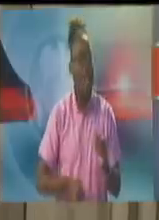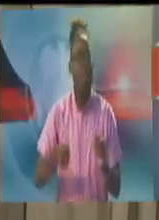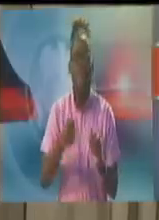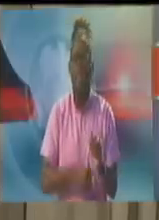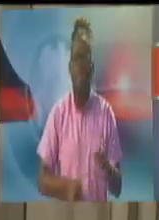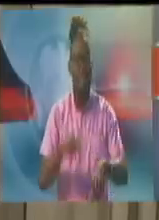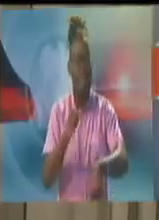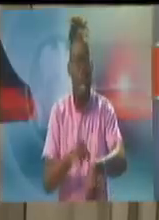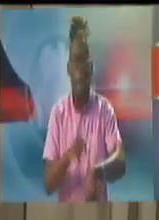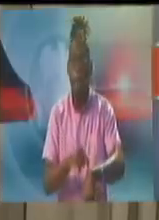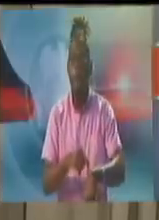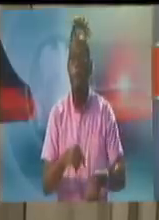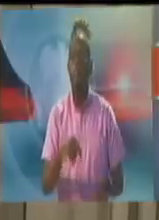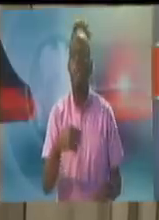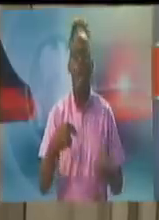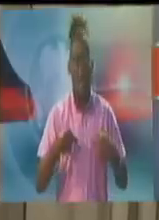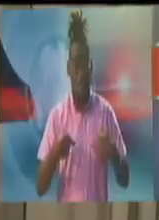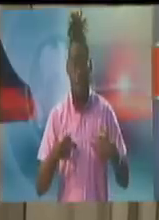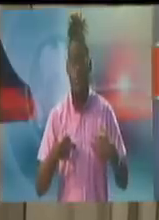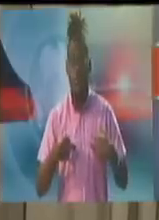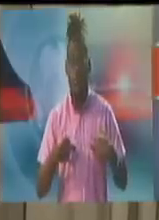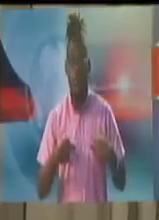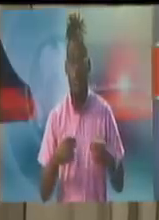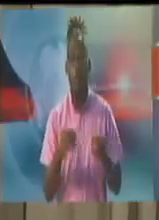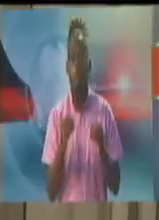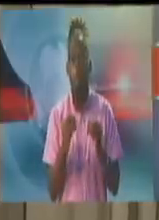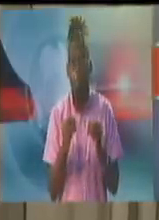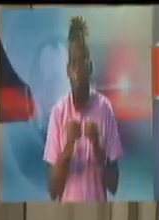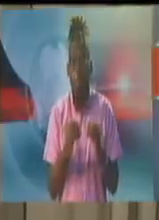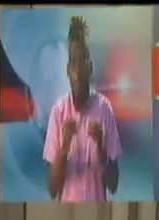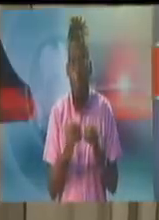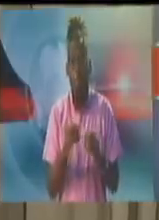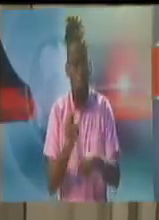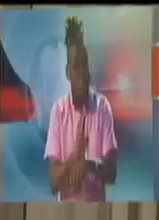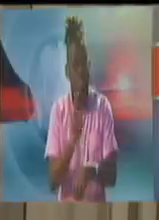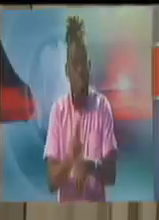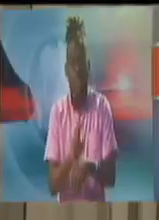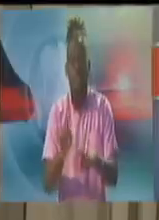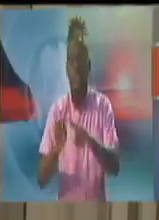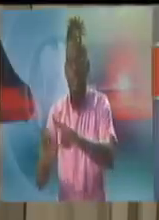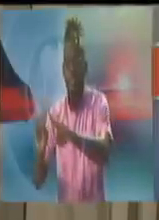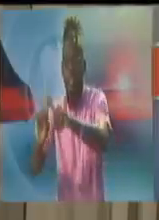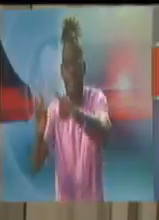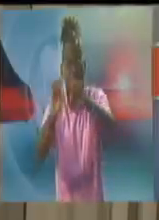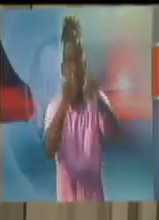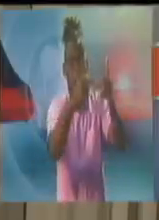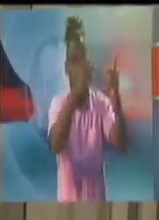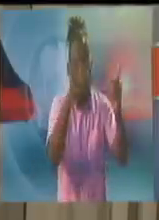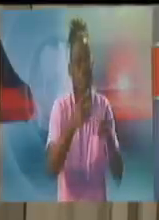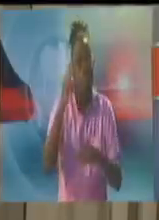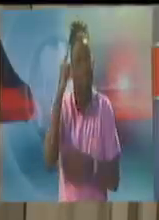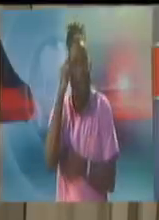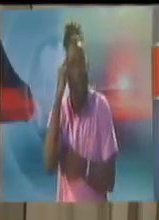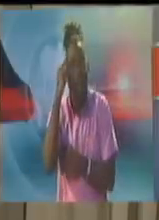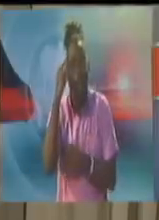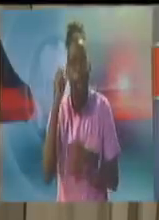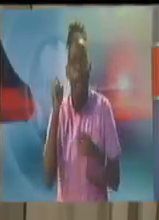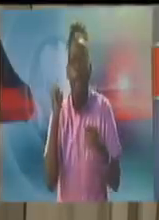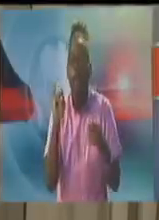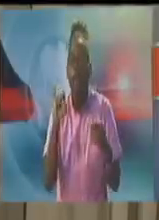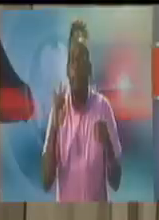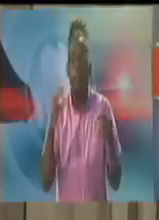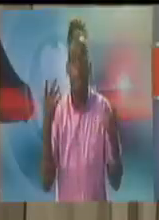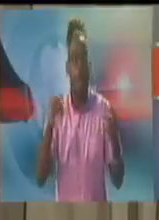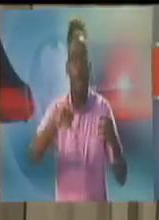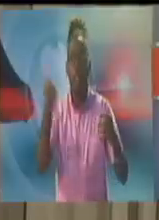there's going to be an influx of use of these facilities, you then need to think about others, because God forbid we have a surge